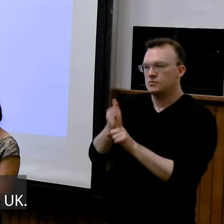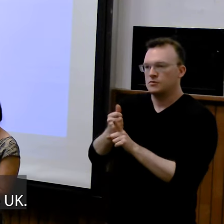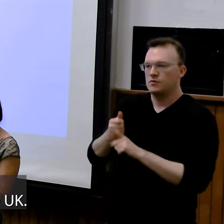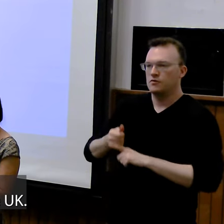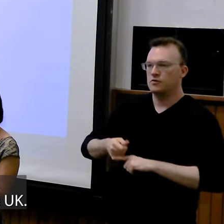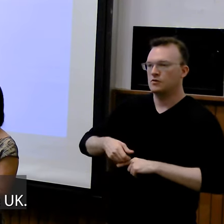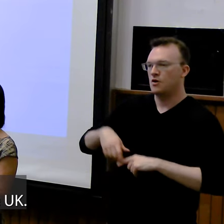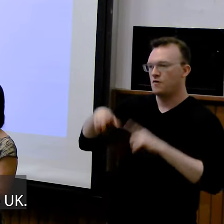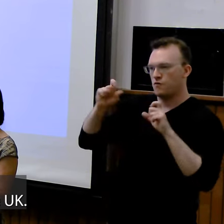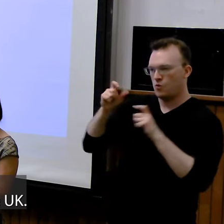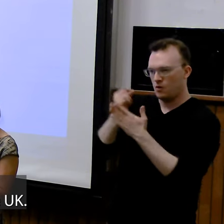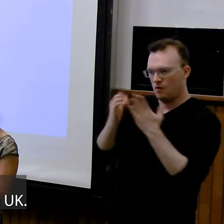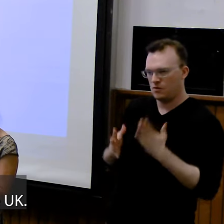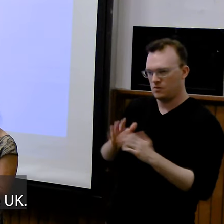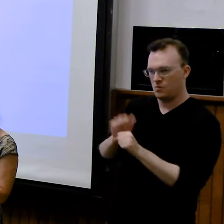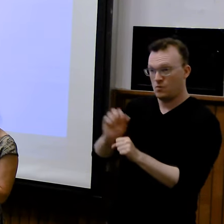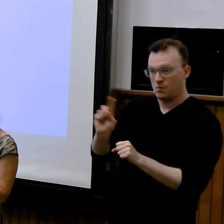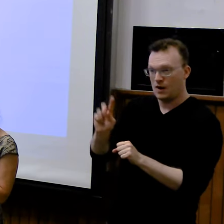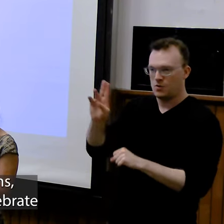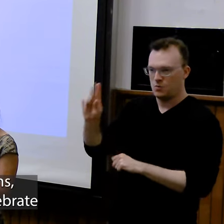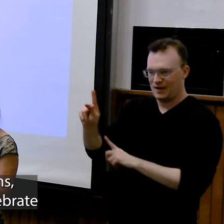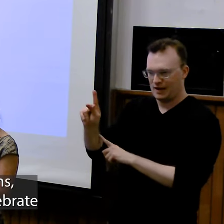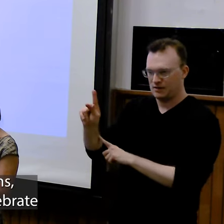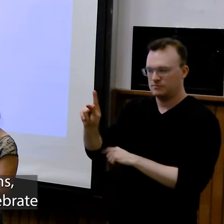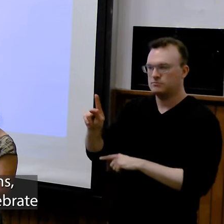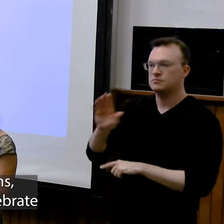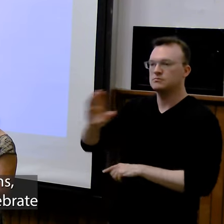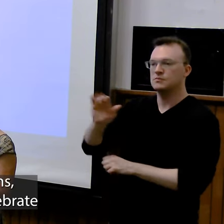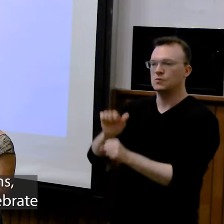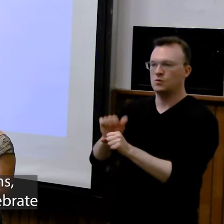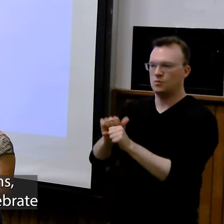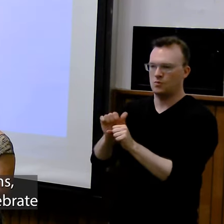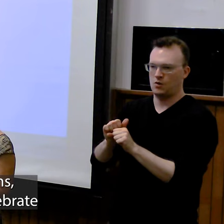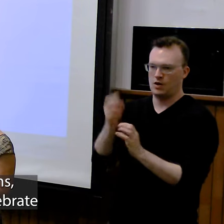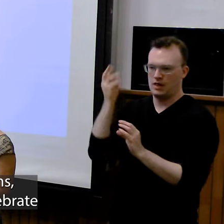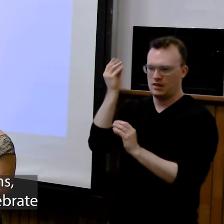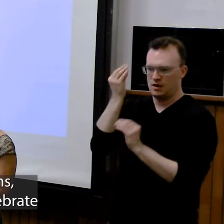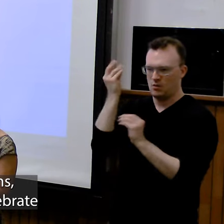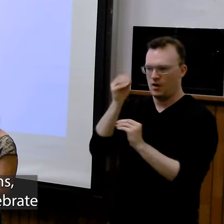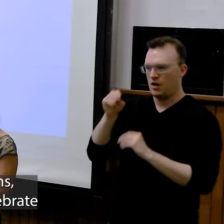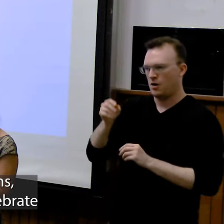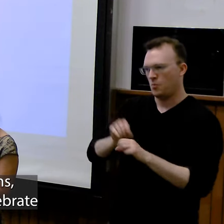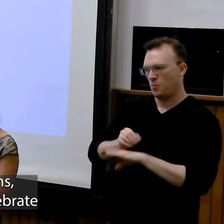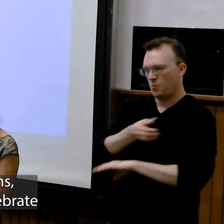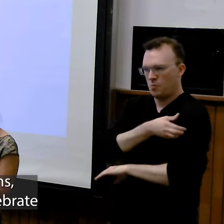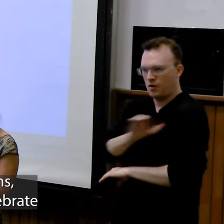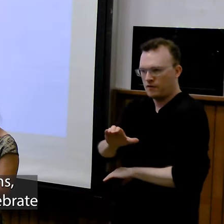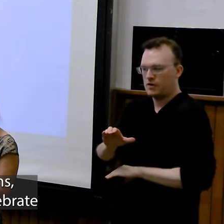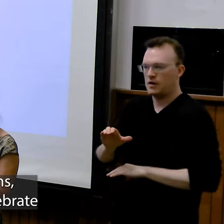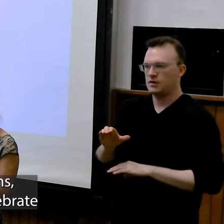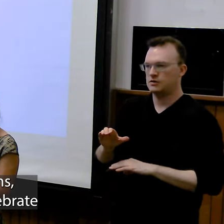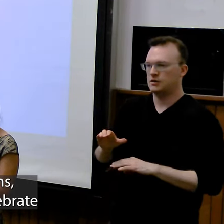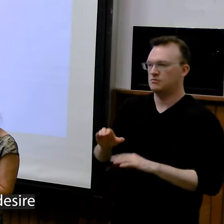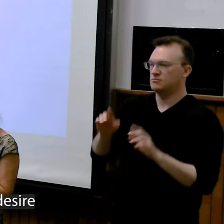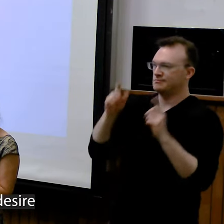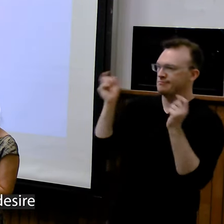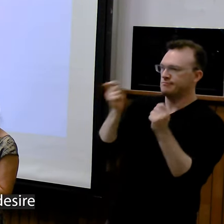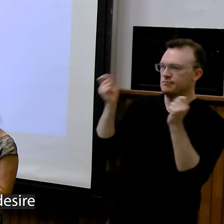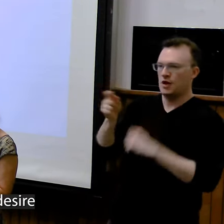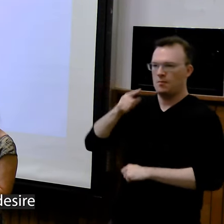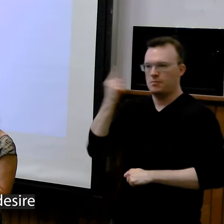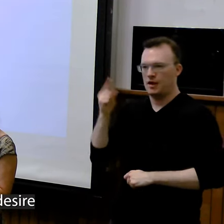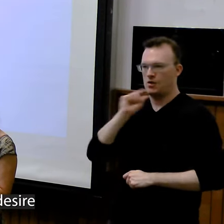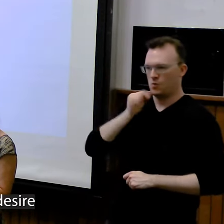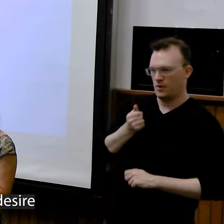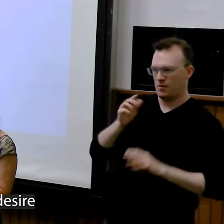darkroom-led photographic artist working in the UK. His work, theoretical provocations and aesthetics, unapologetically celebrate black